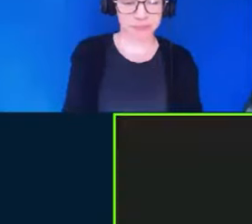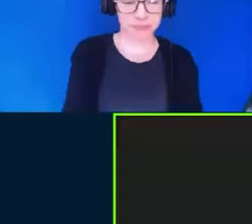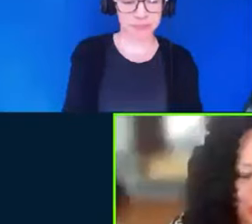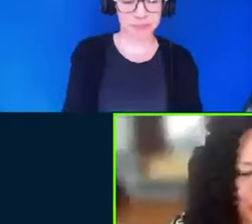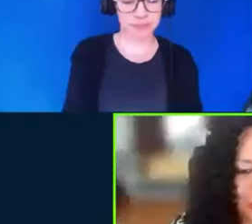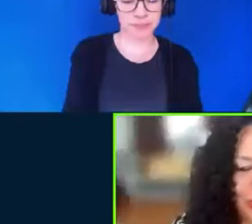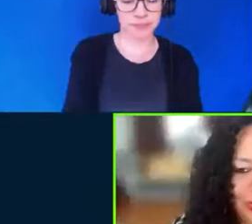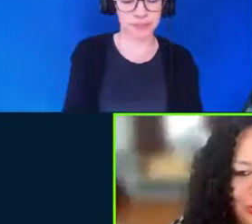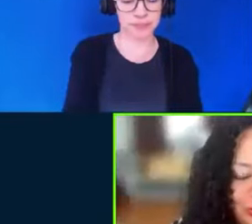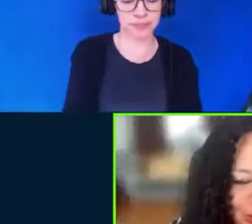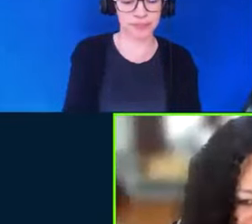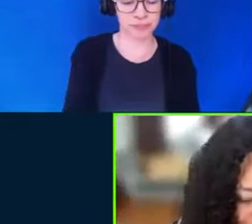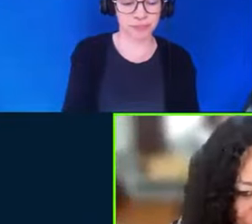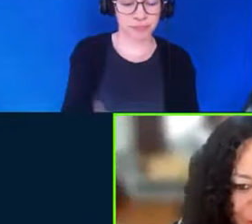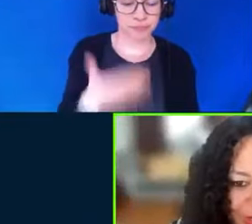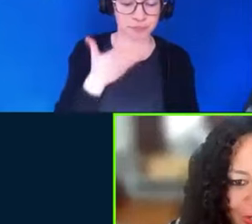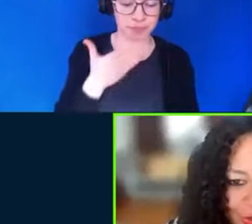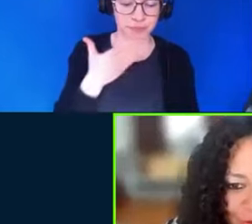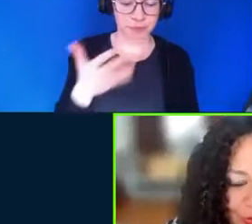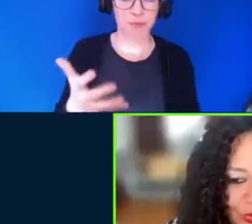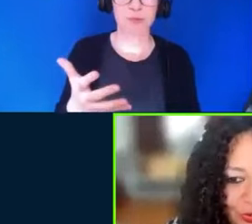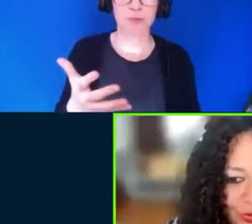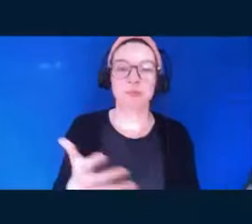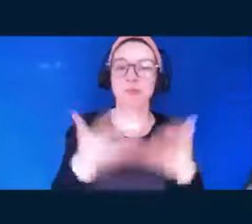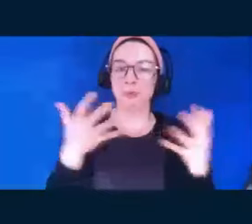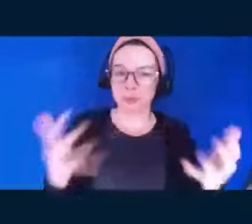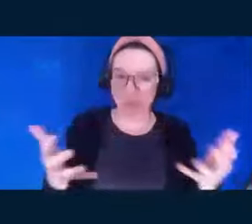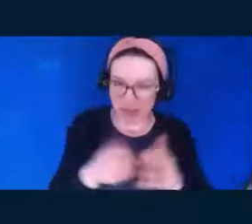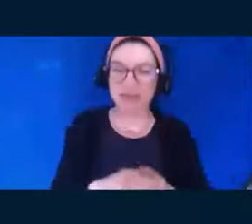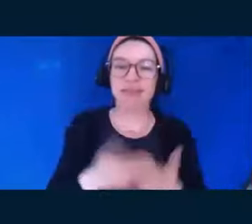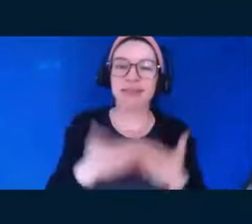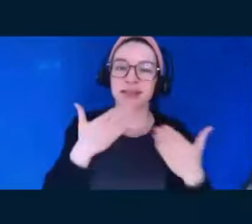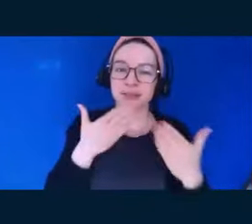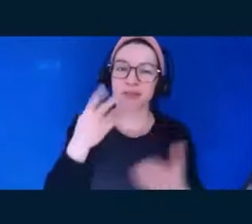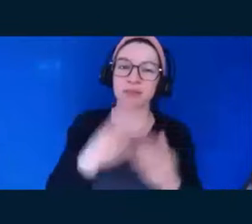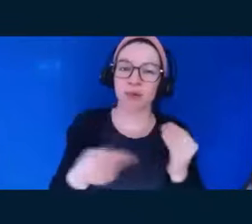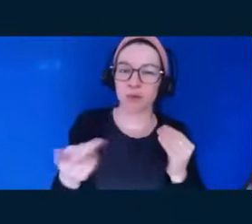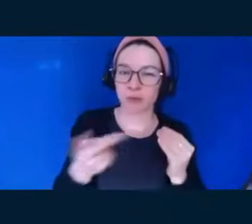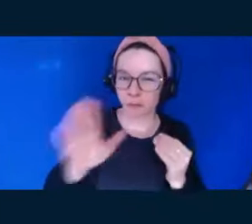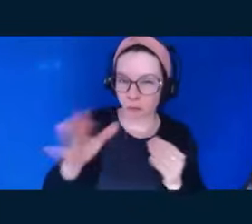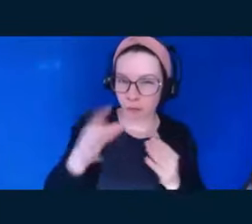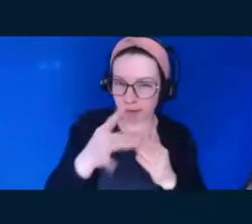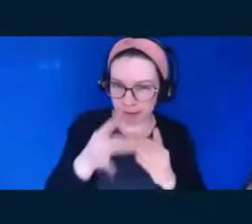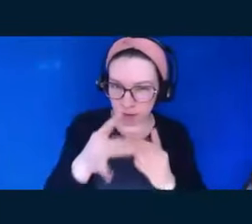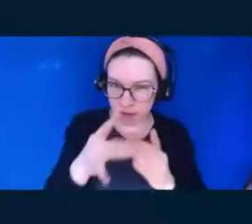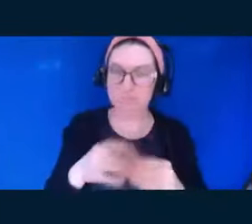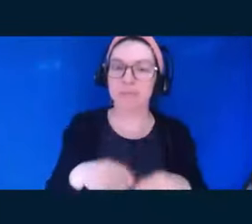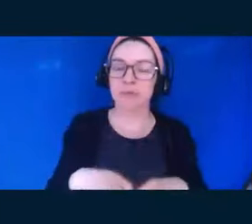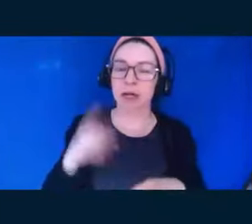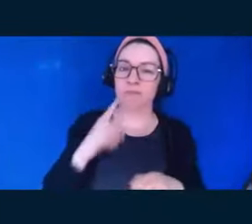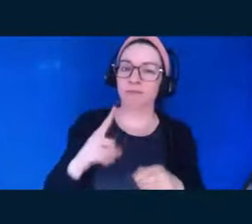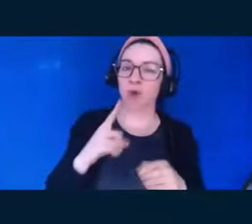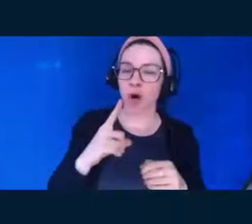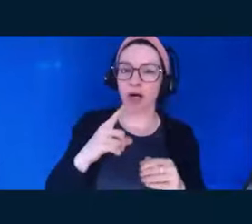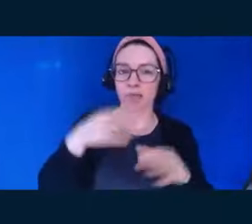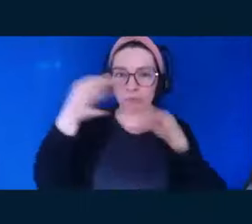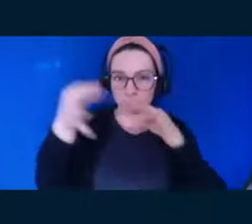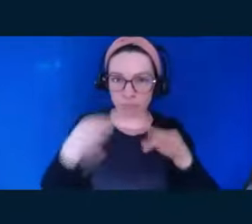well as Reverend Thomas Bowen. We are certainly grateful to you both for your leadership within the Biden-Harris administration and for outlining ways in which you